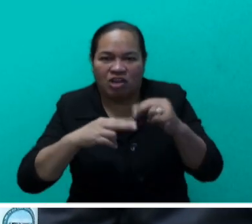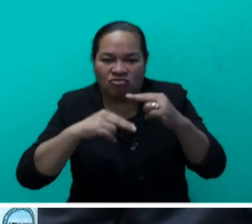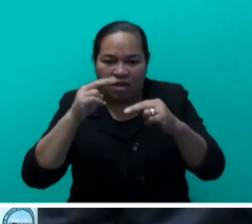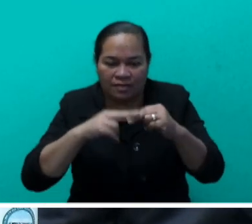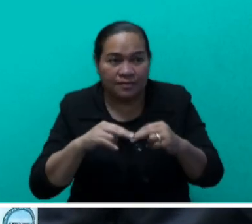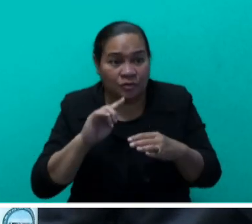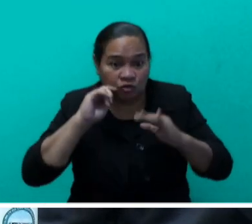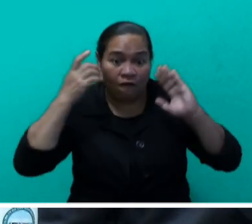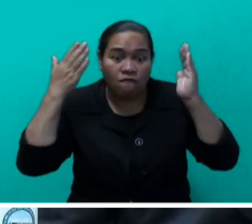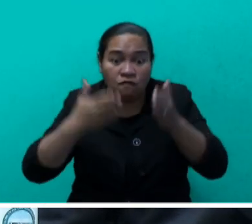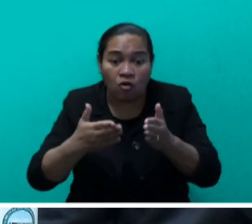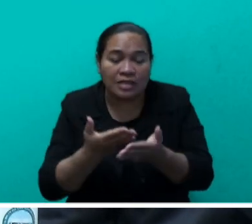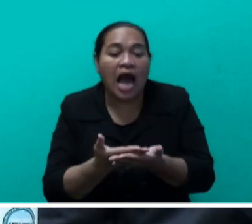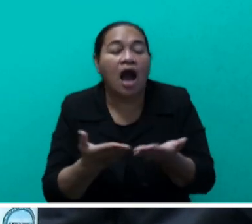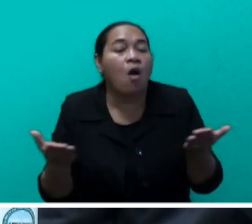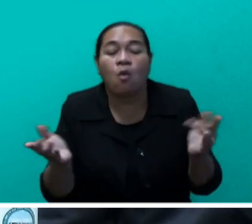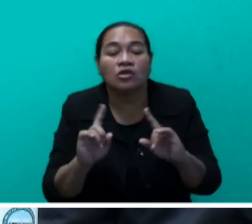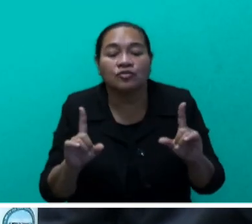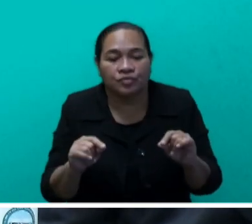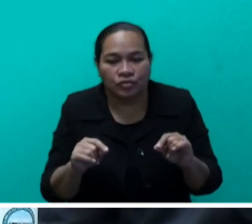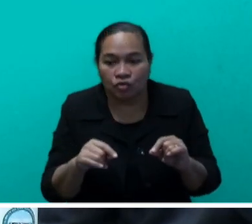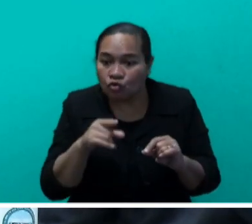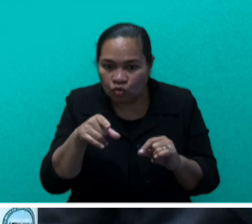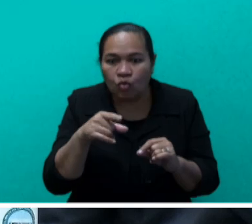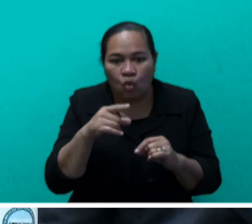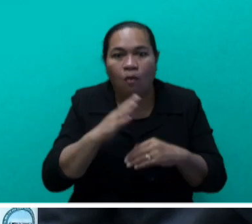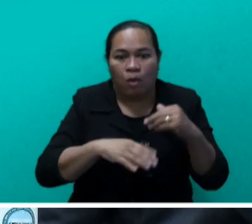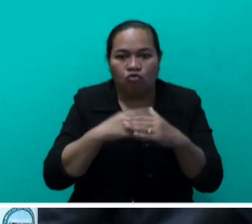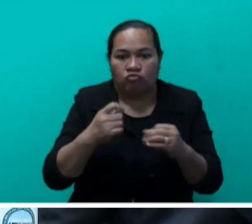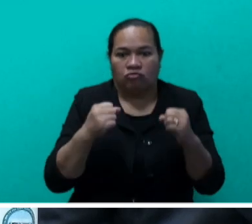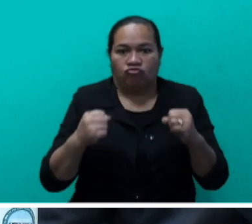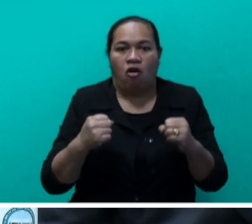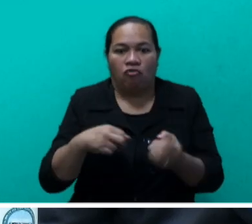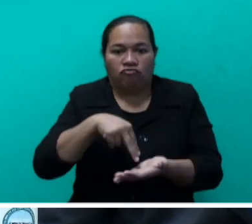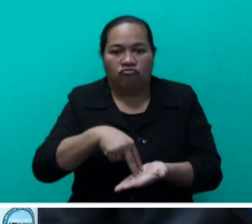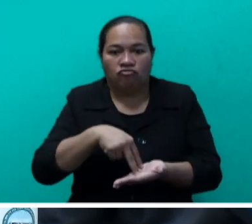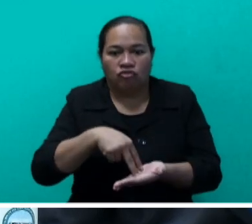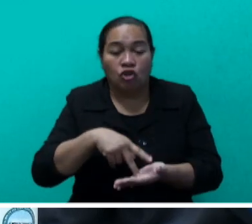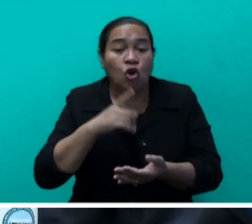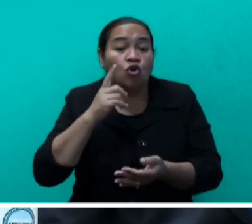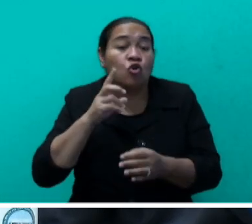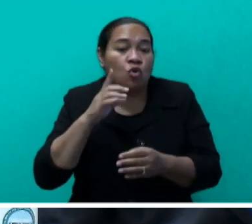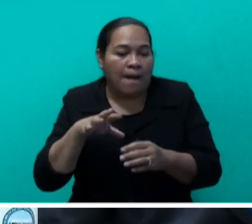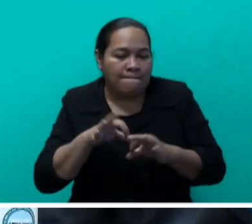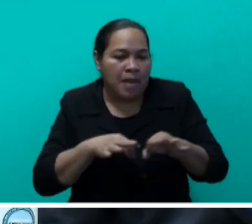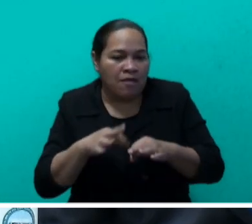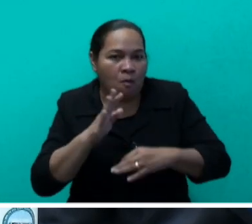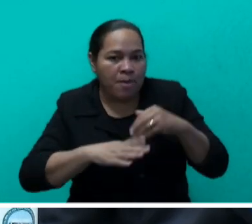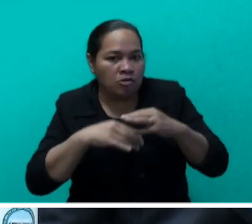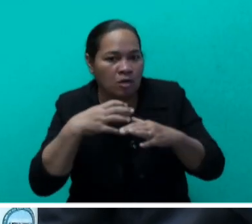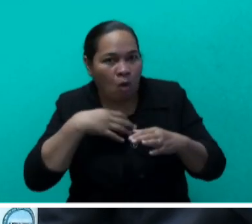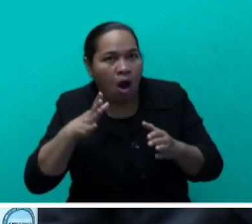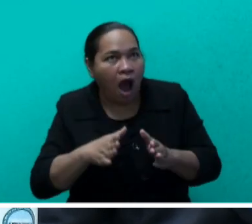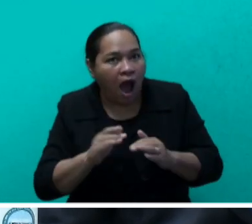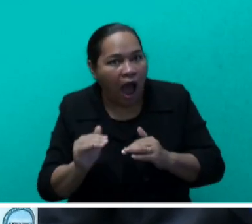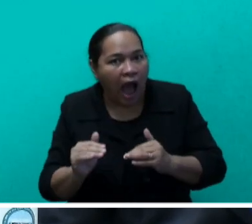focus towards flood resilience. This includes elevating buildings as well as constructing flood